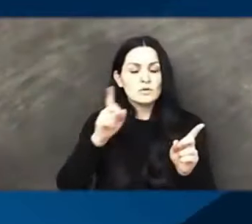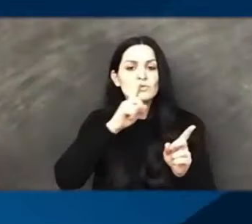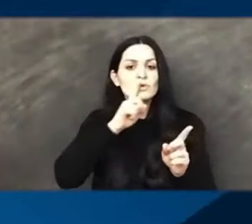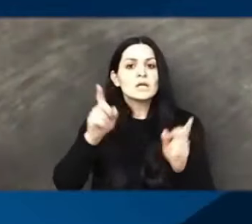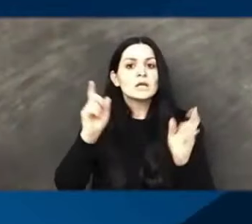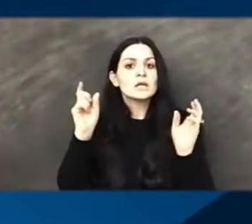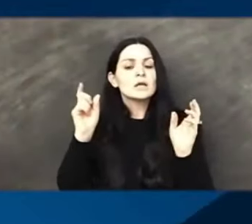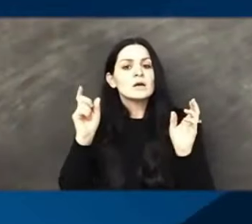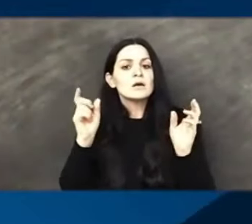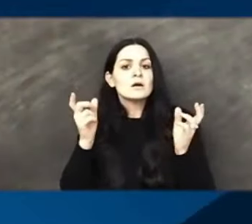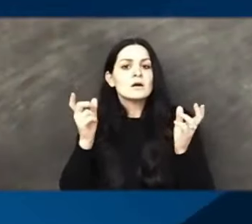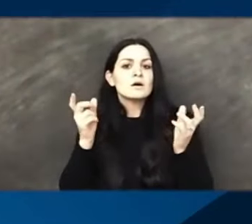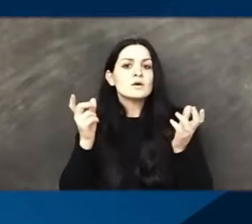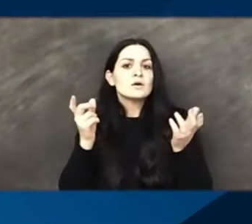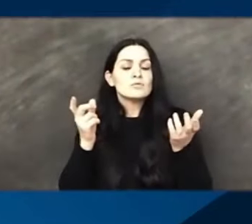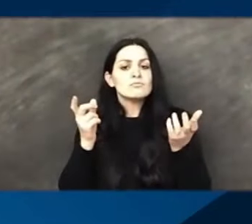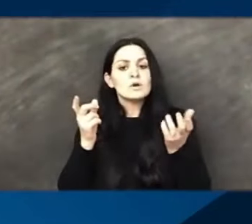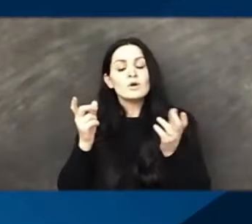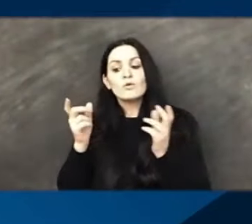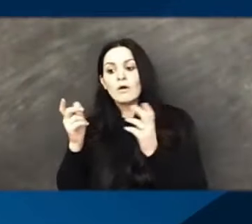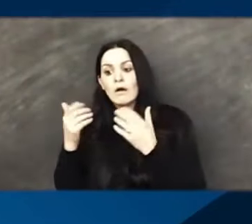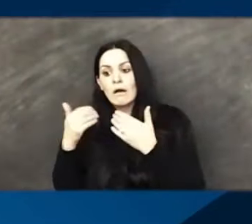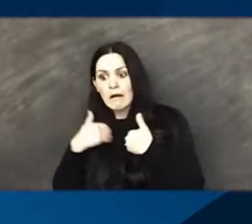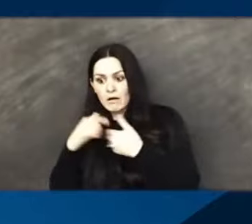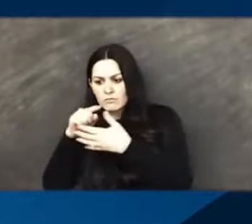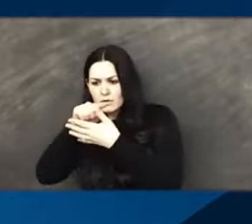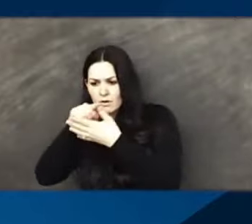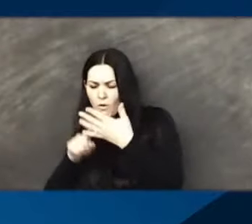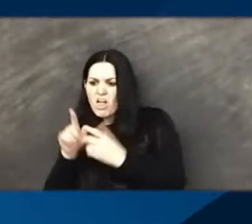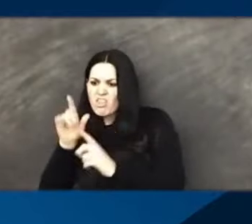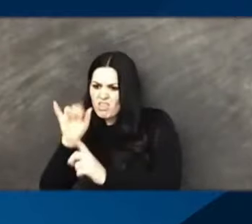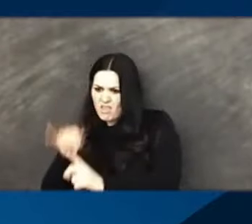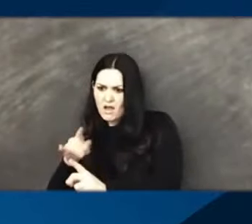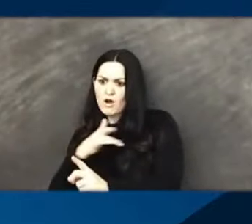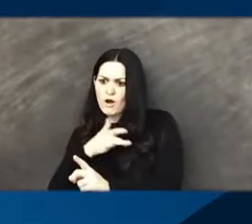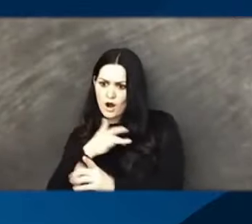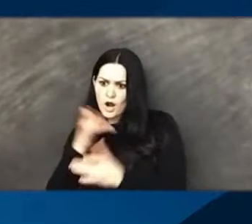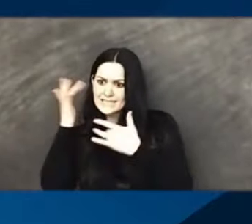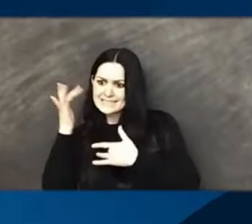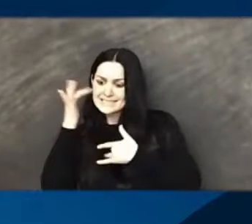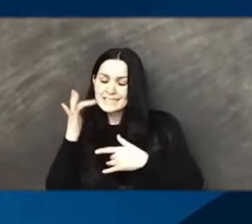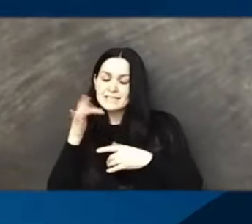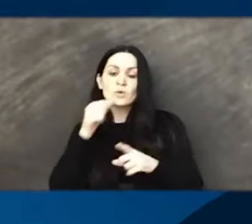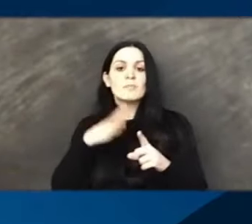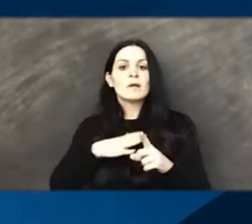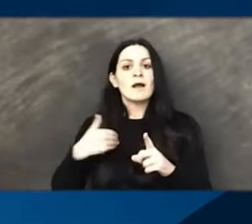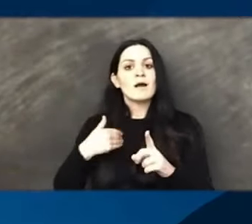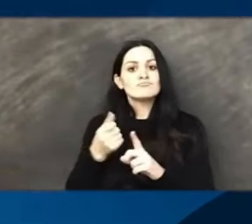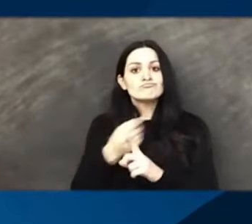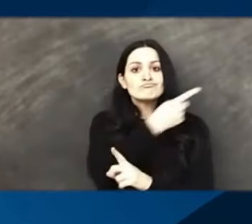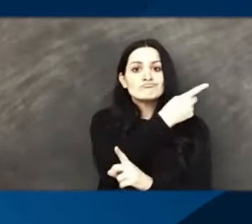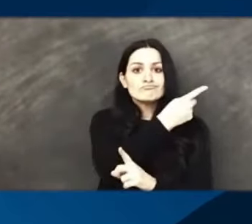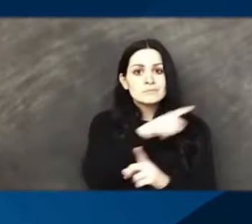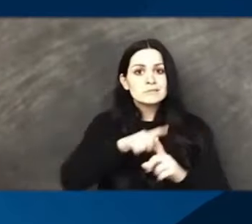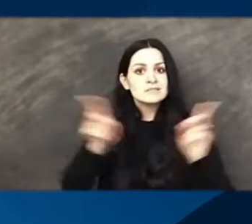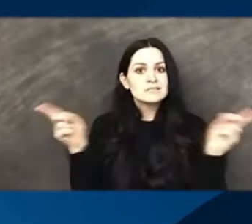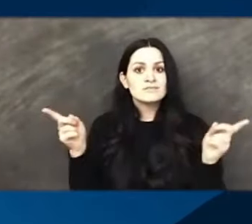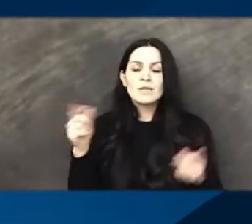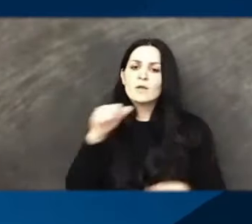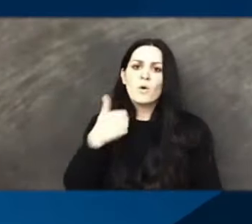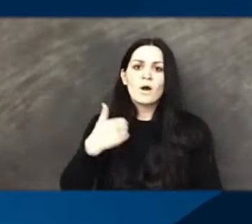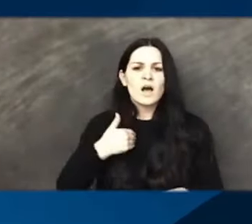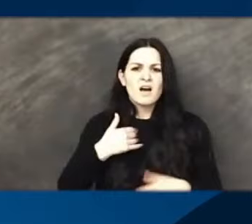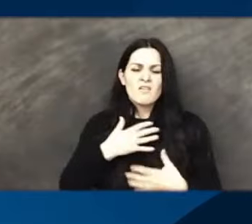put into that box, oh, this is definitely heart disease, because they may not have sort of the classic crushing chest